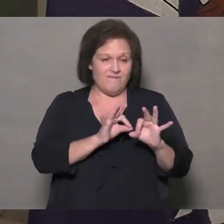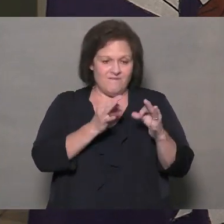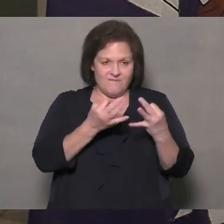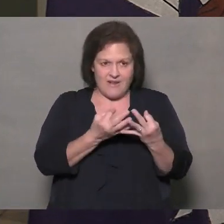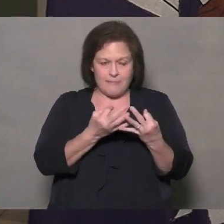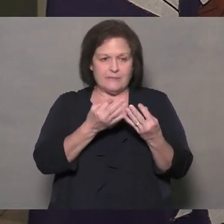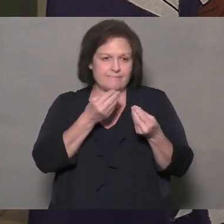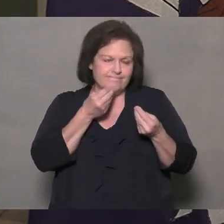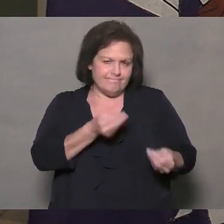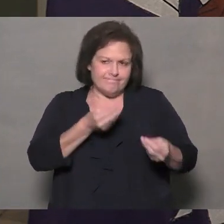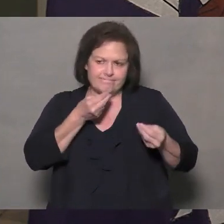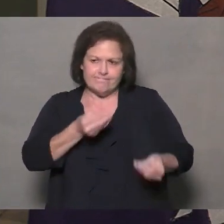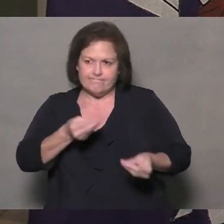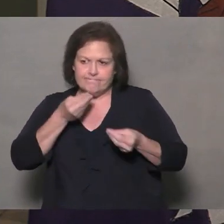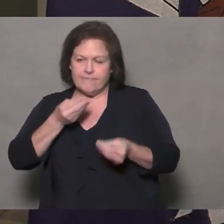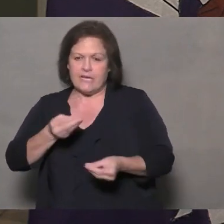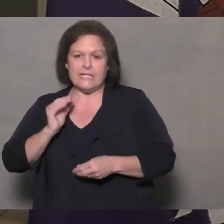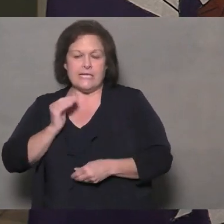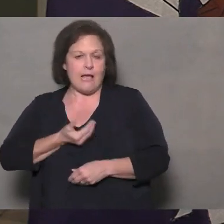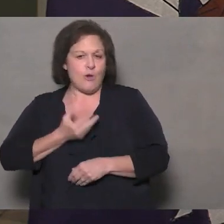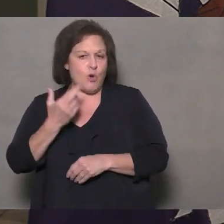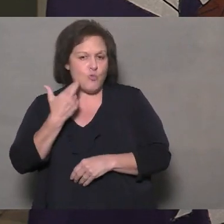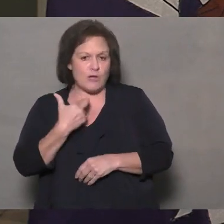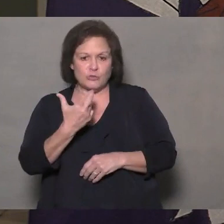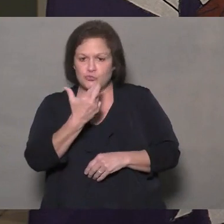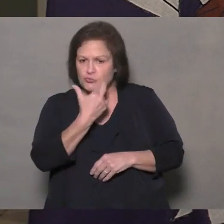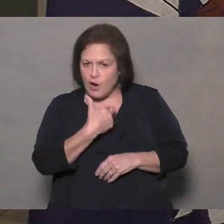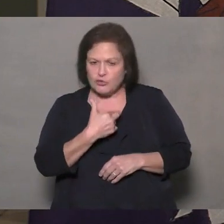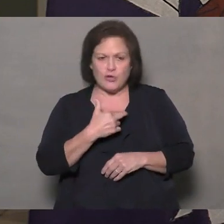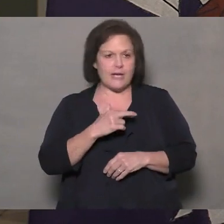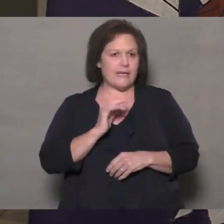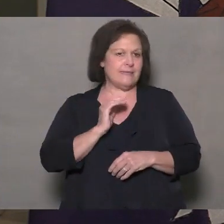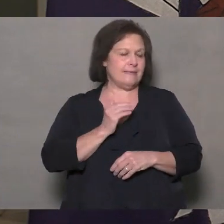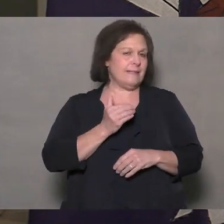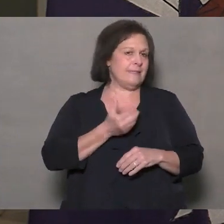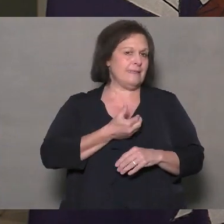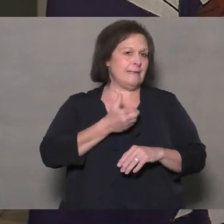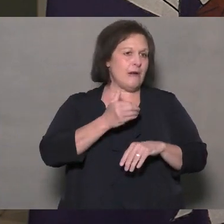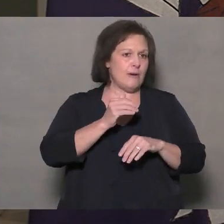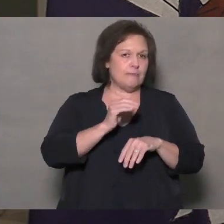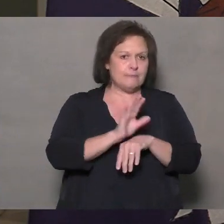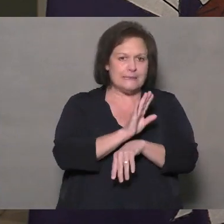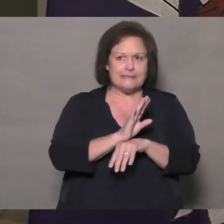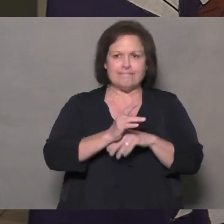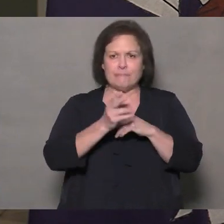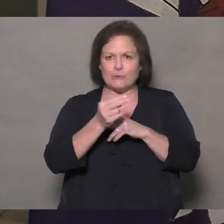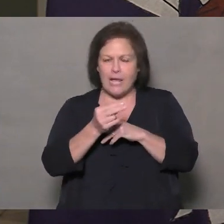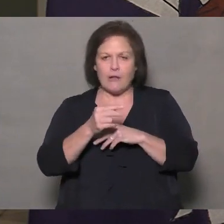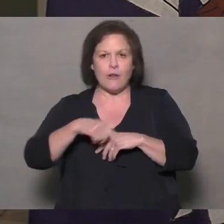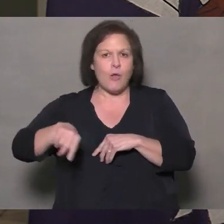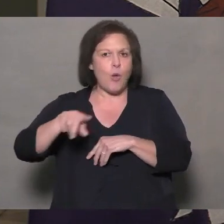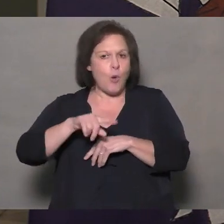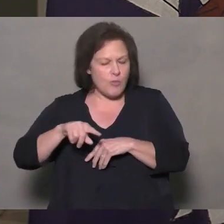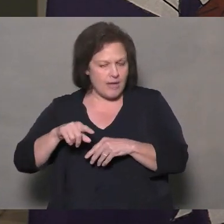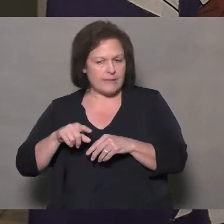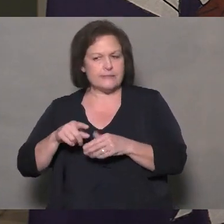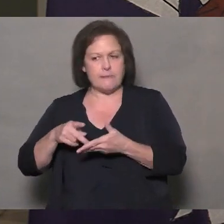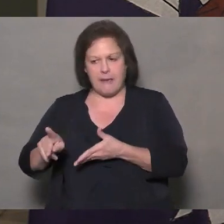are being fed, and our local restaurants and our hospitality businesses are paid to feed